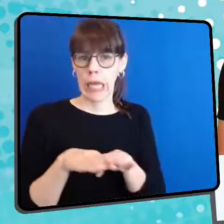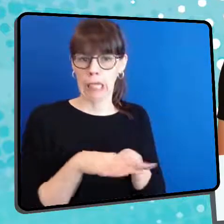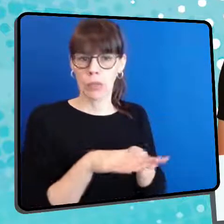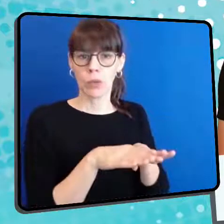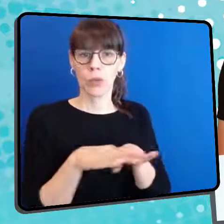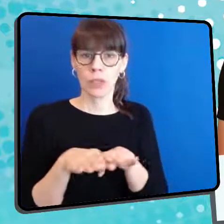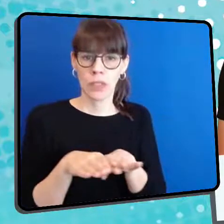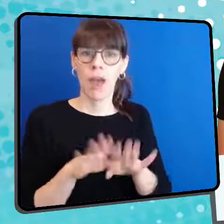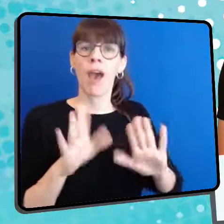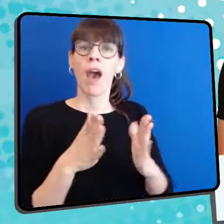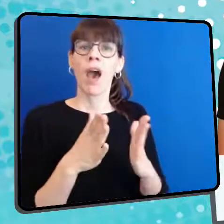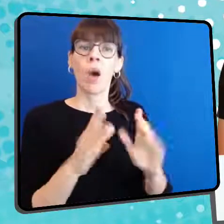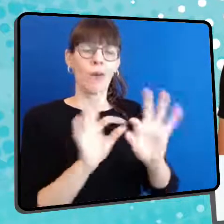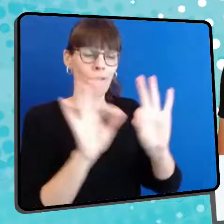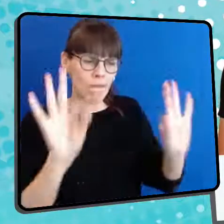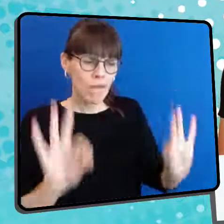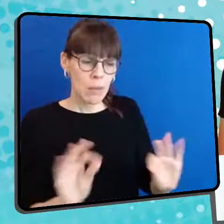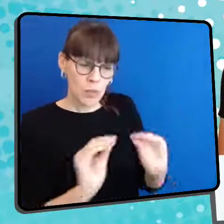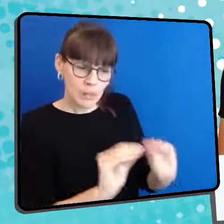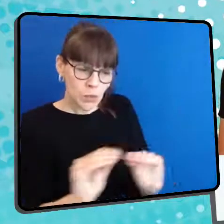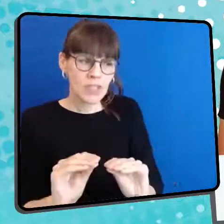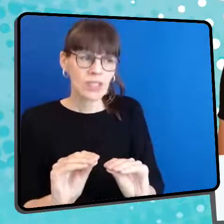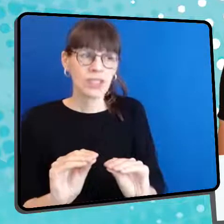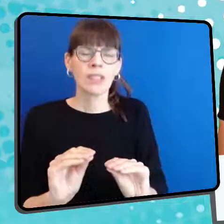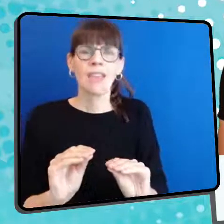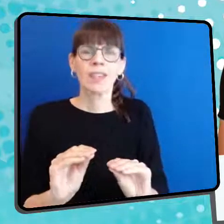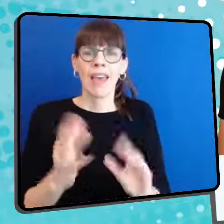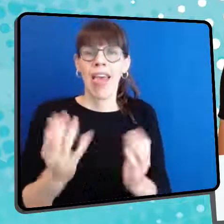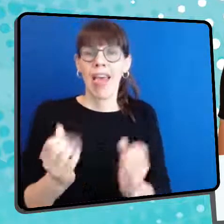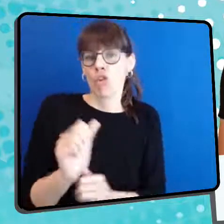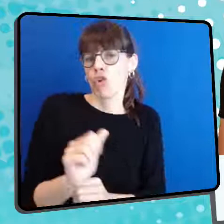but I'm biased towards TensorFlow at the moment. Yeah.